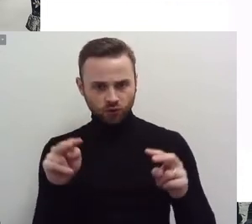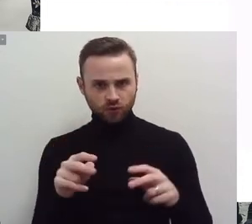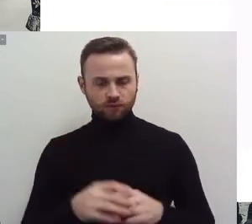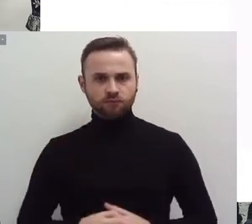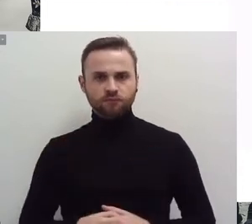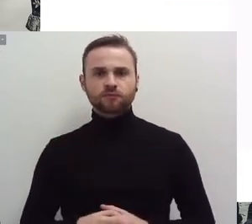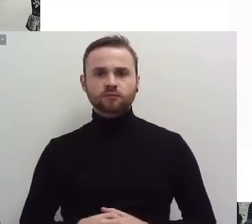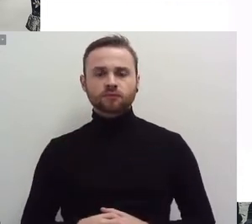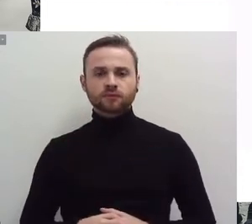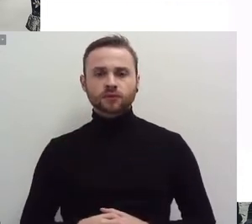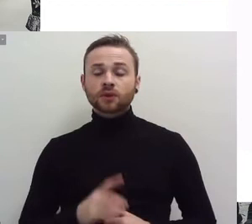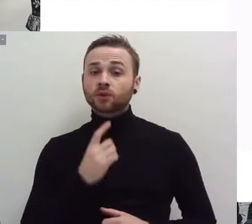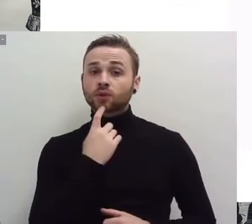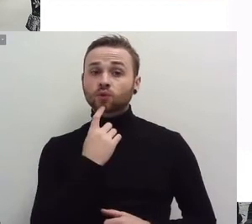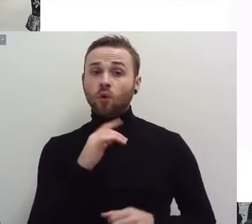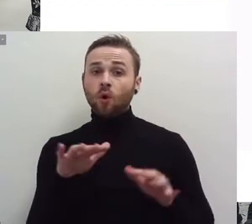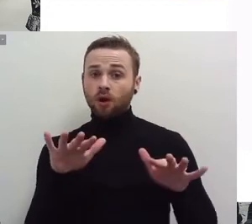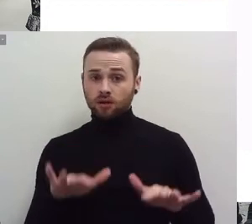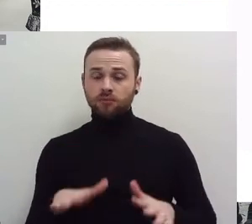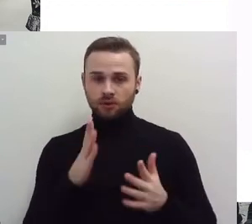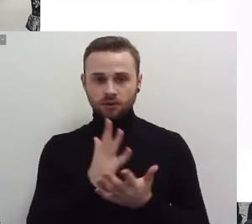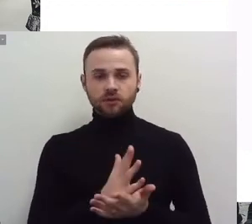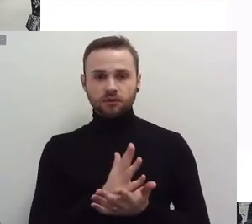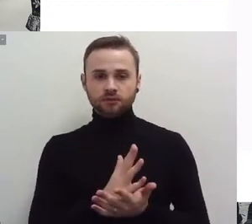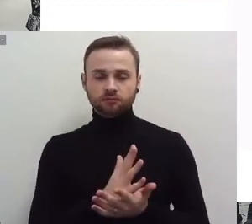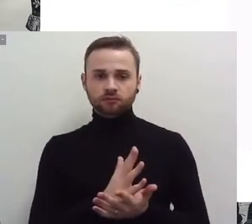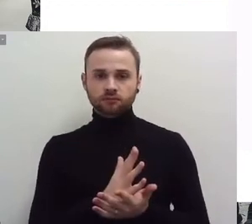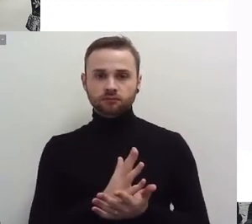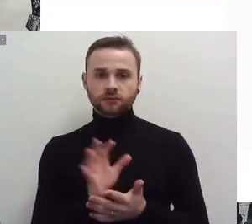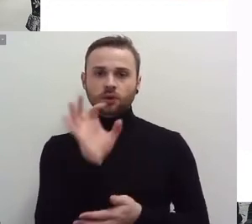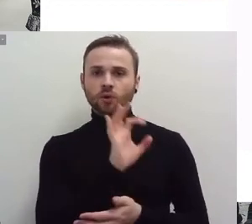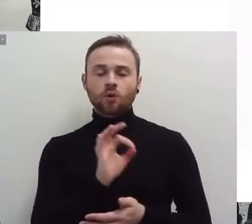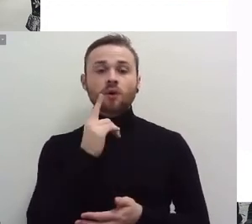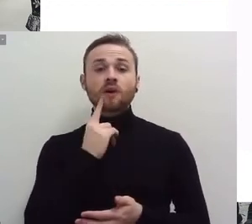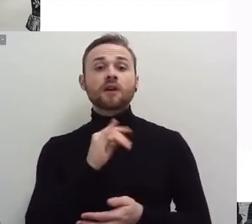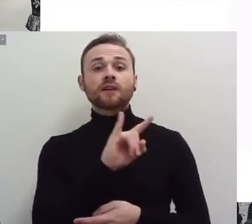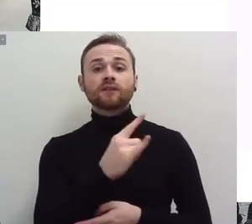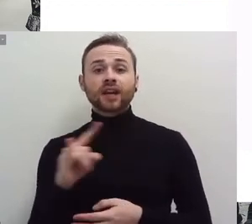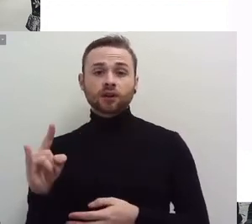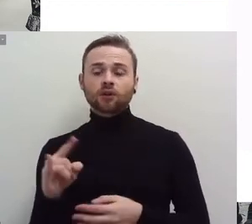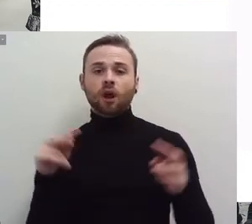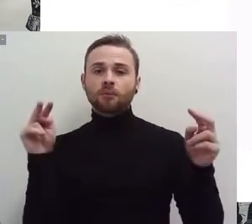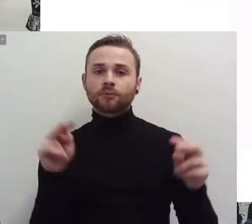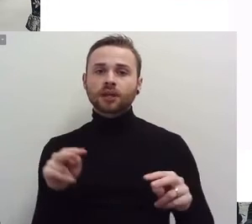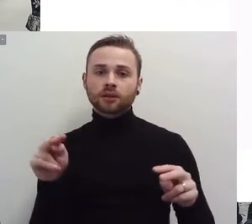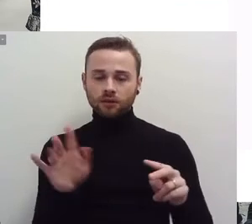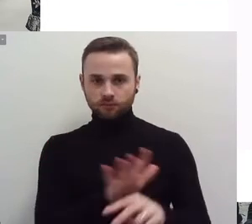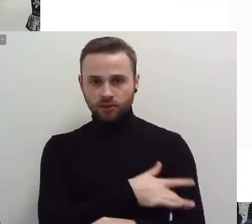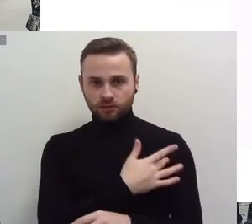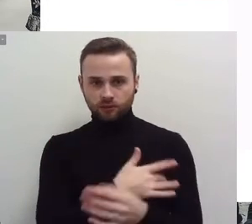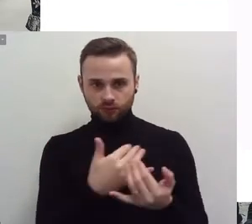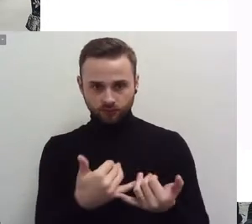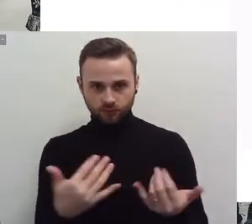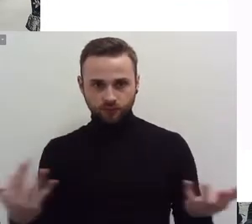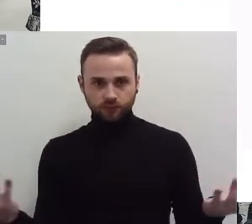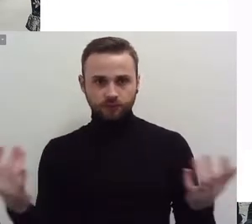Also, when a child is a customer of child protection, open care services are always provided at